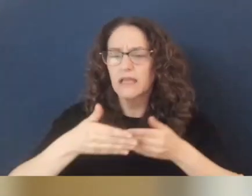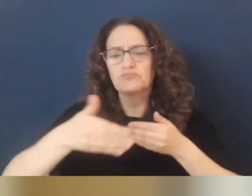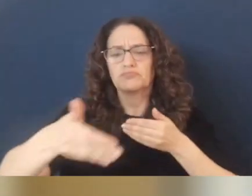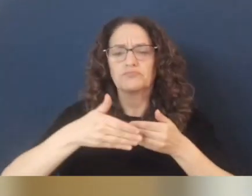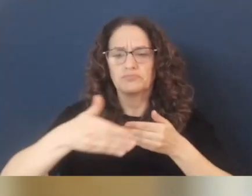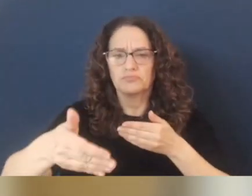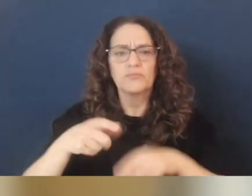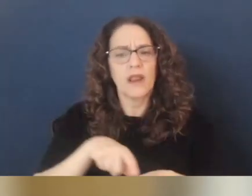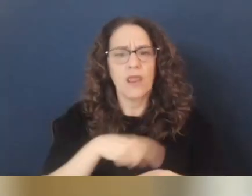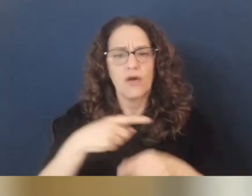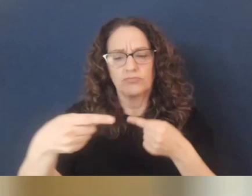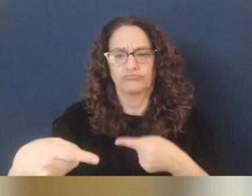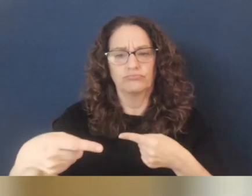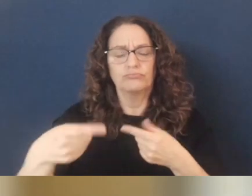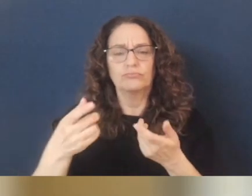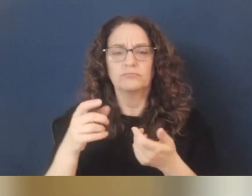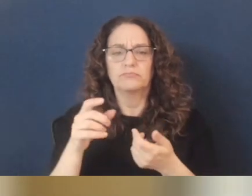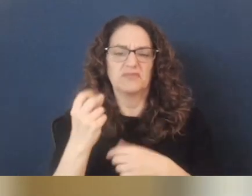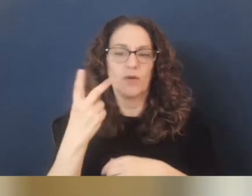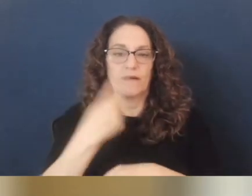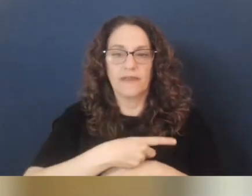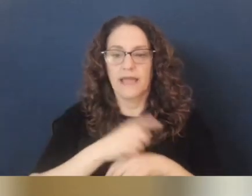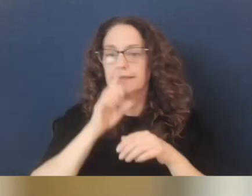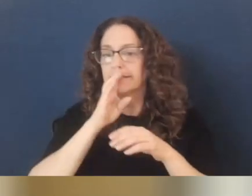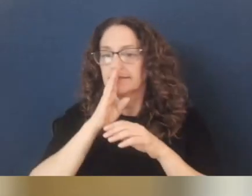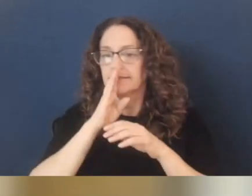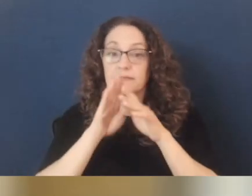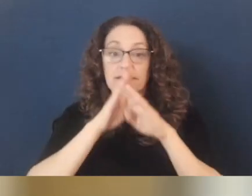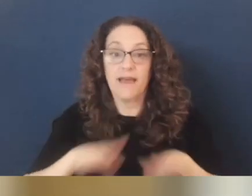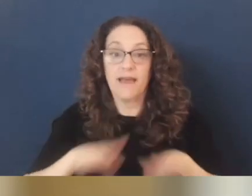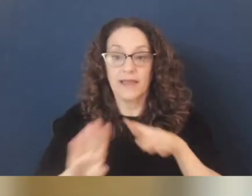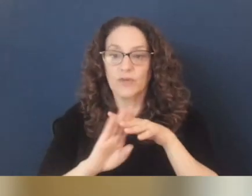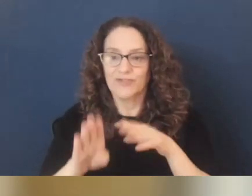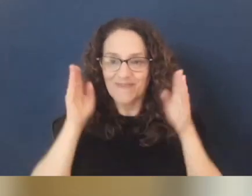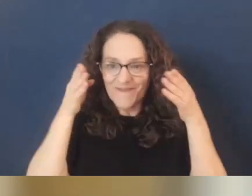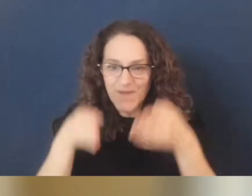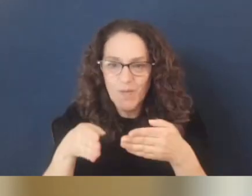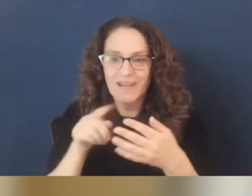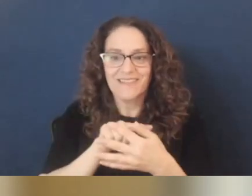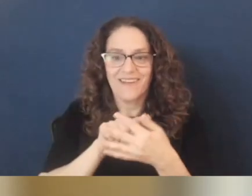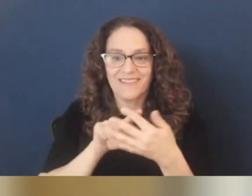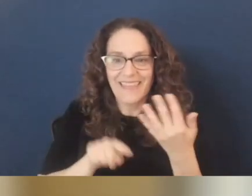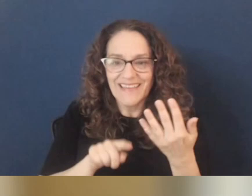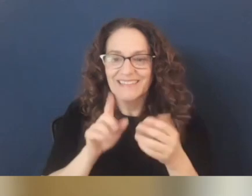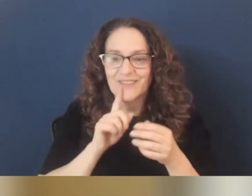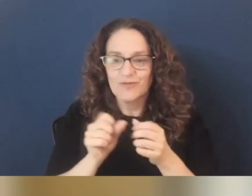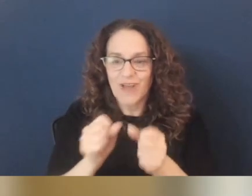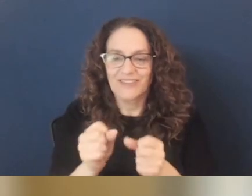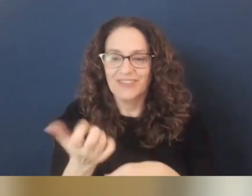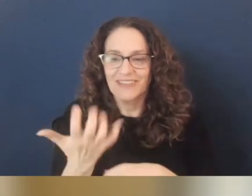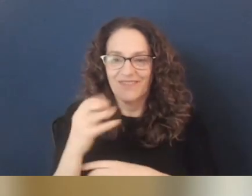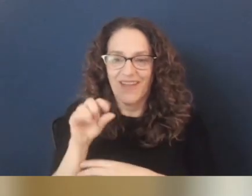around 12 days, I think, of a silent retreat focused on these strategies. Mm-hmm. And when we practiced